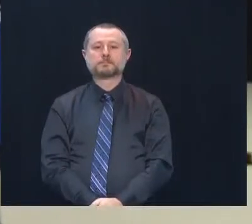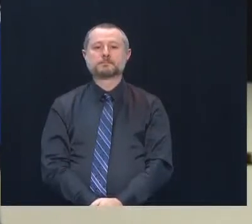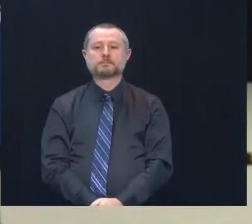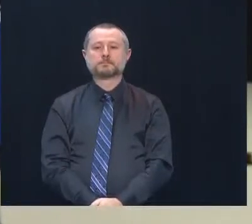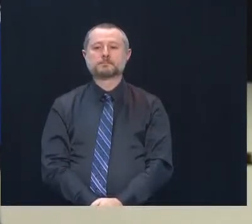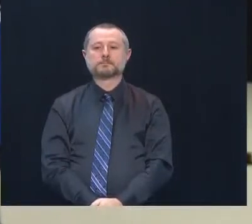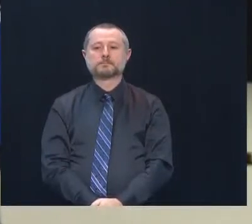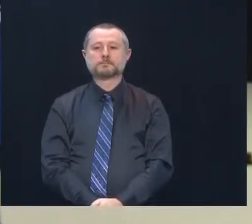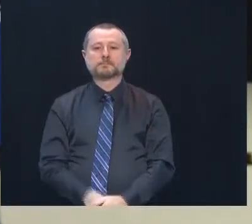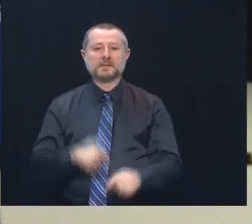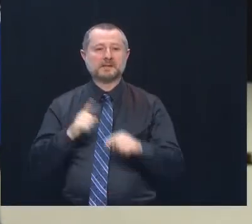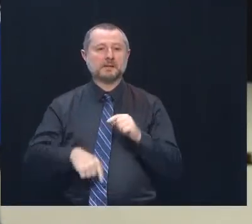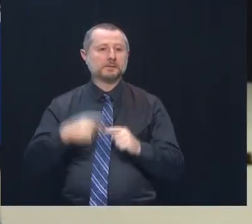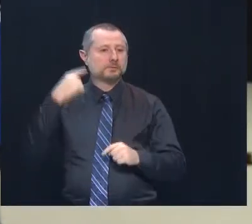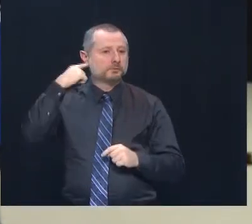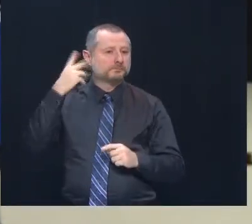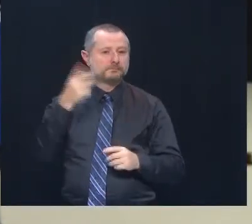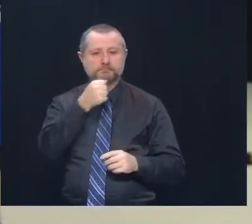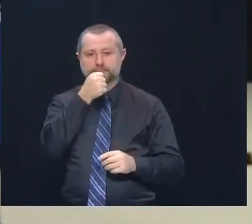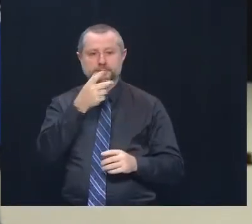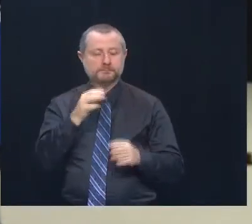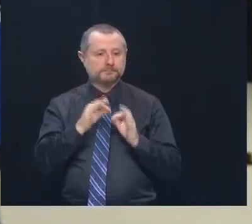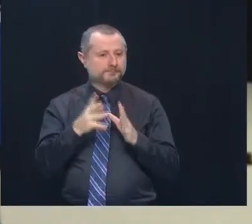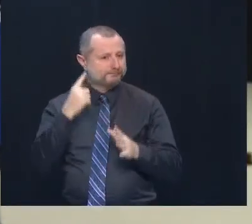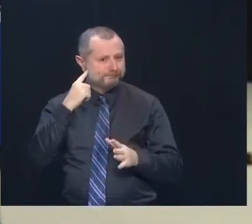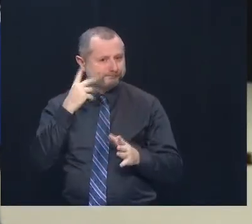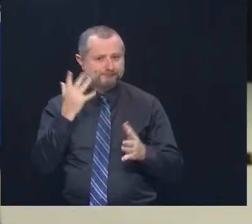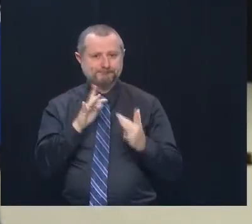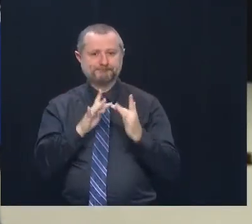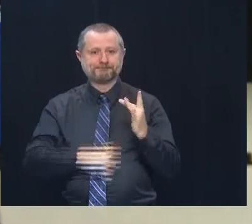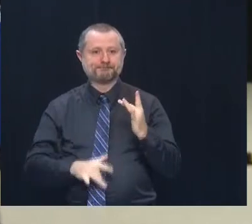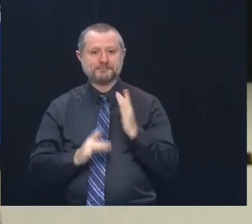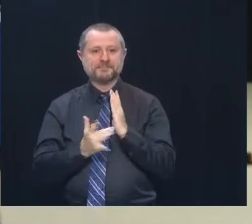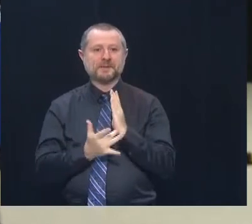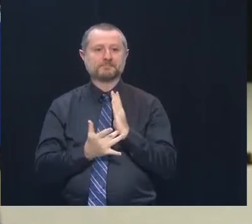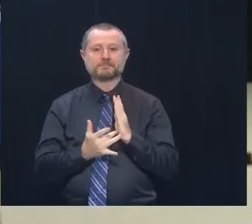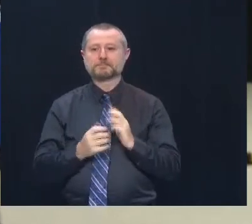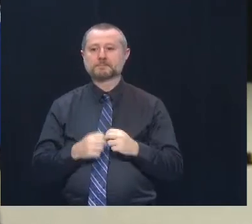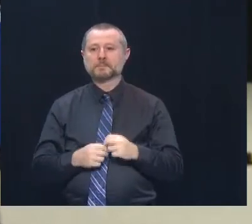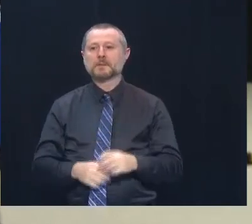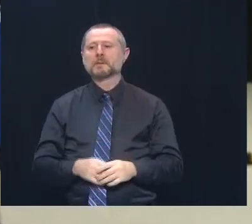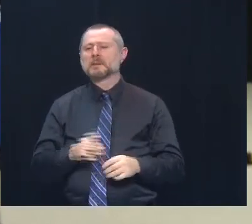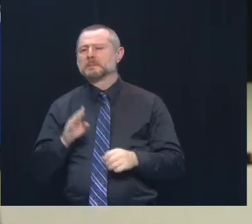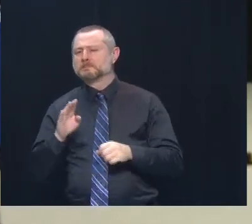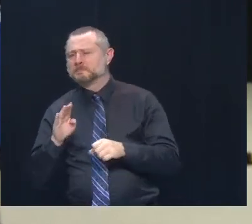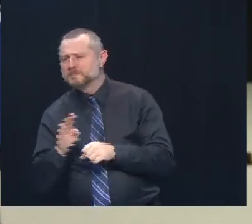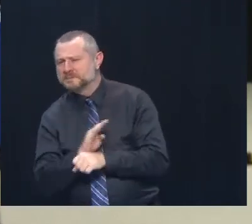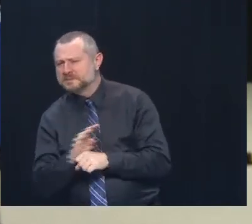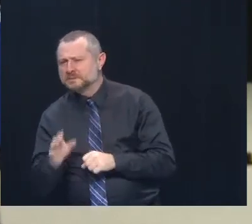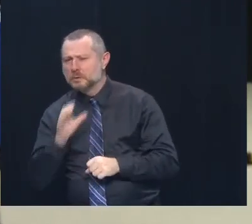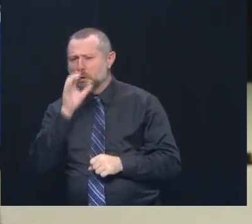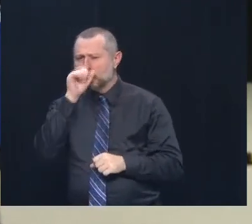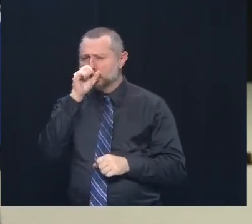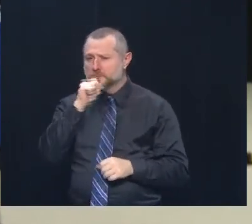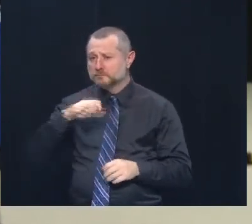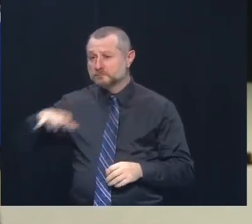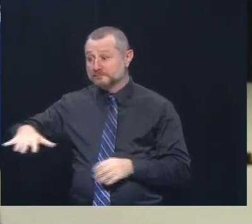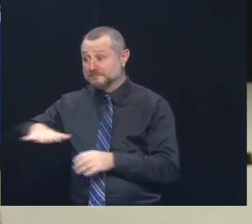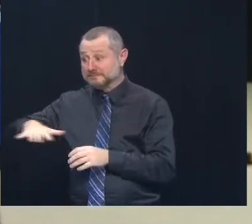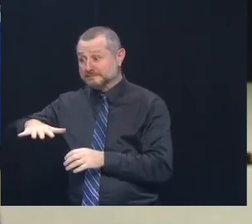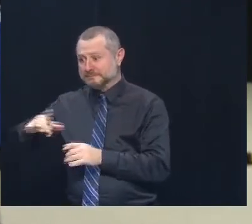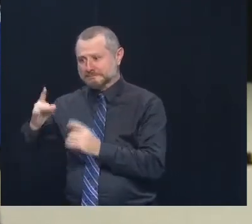seen a situation where there could be a business in orange on one side of the street, a business in yellow on the other side. And you said microclusters